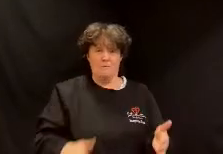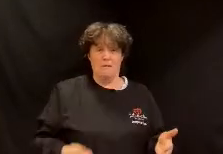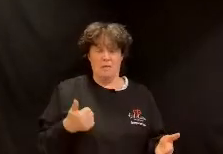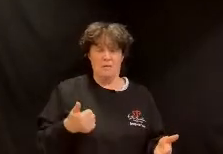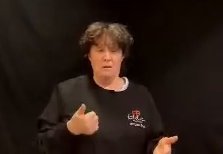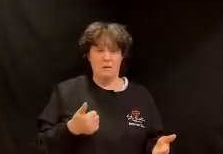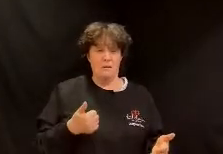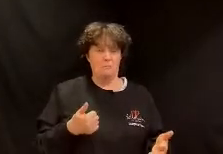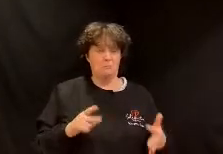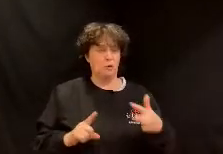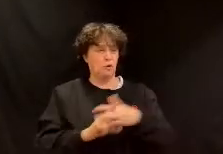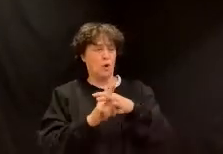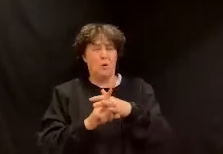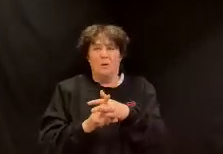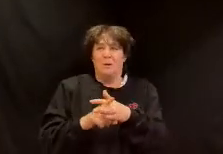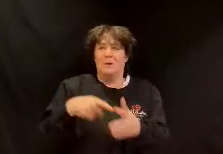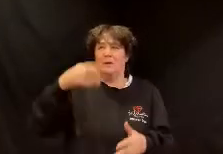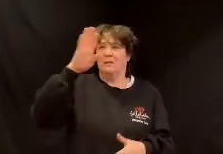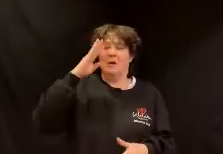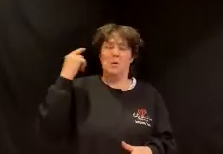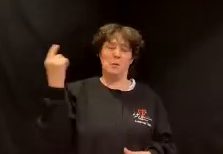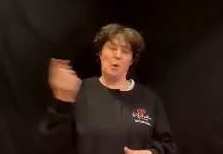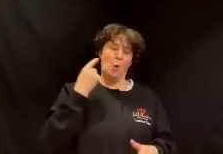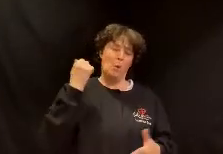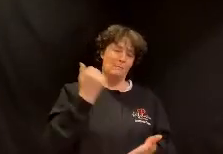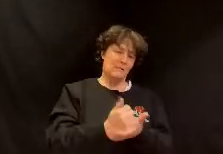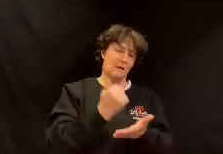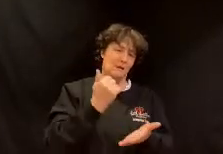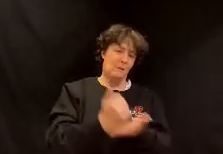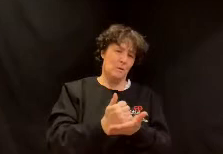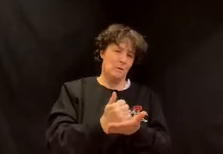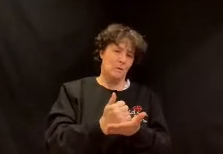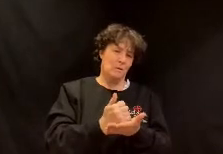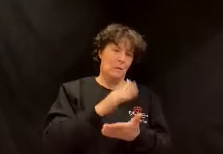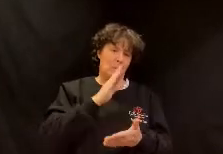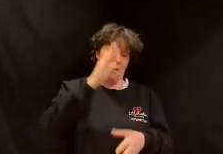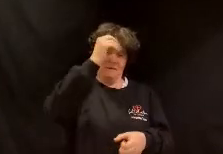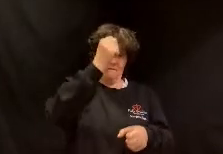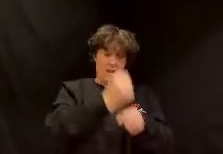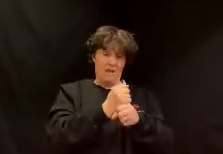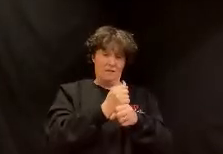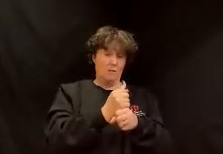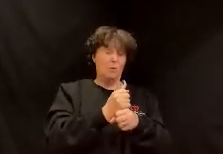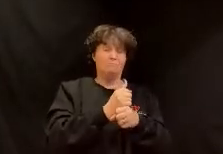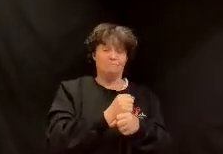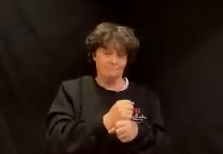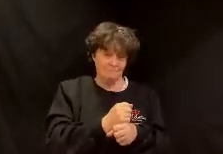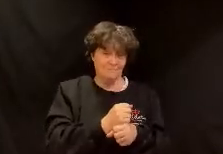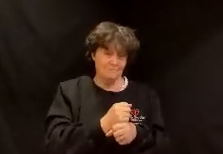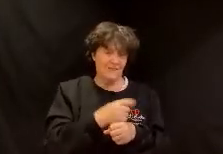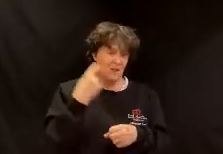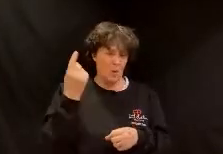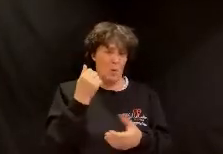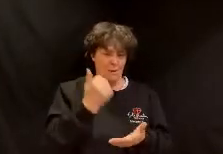faithful. He'd help you through every single time that you go through. Right?